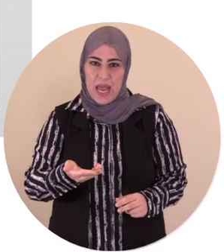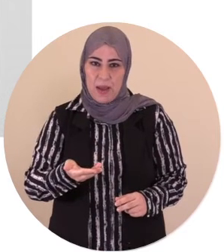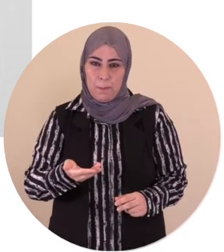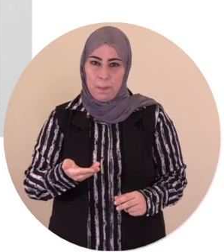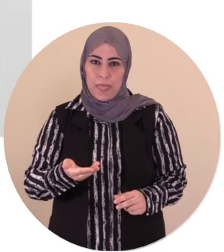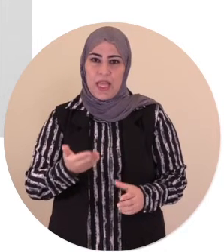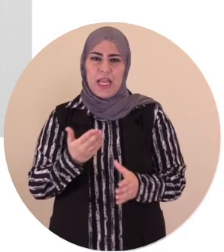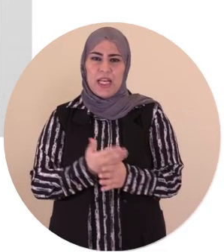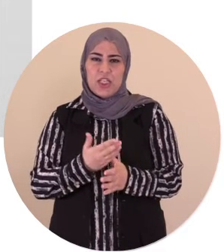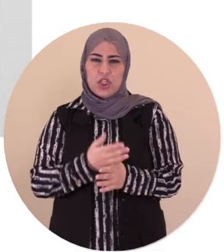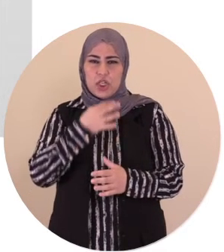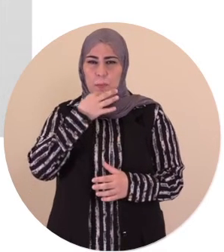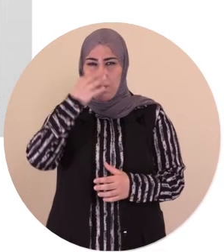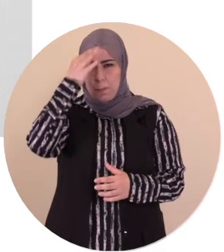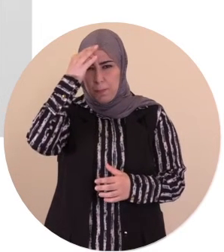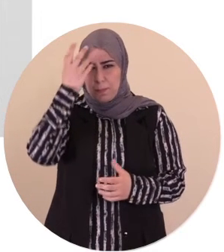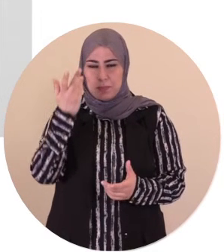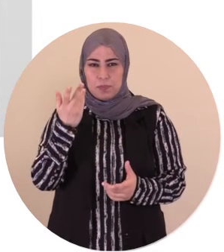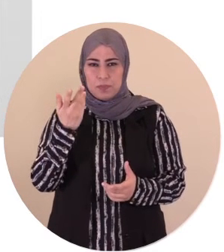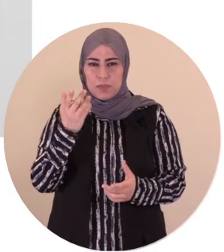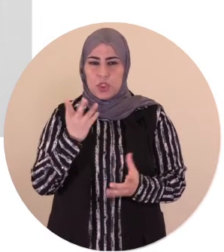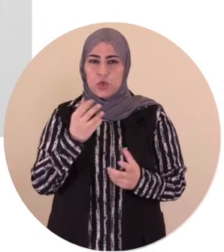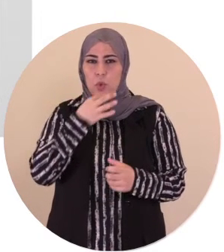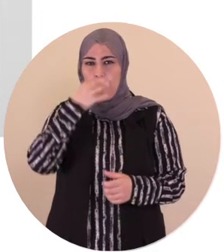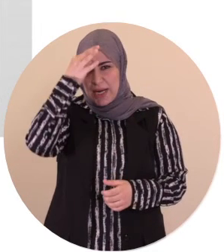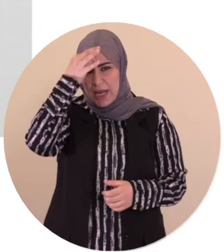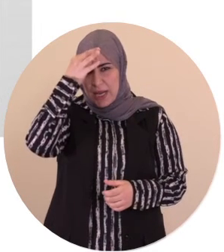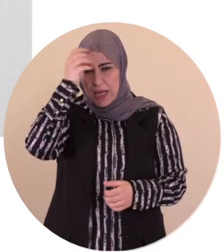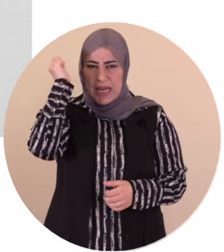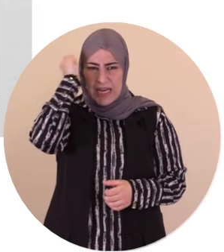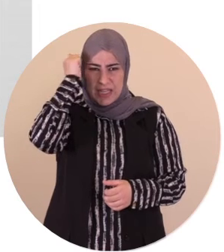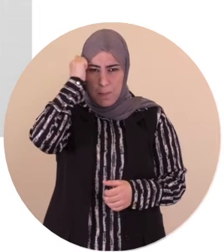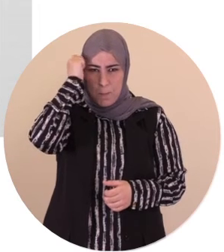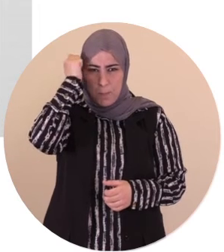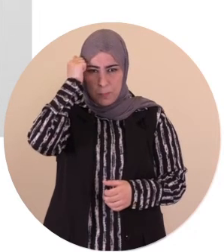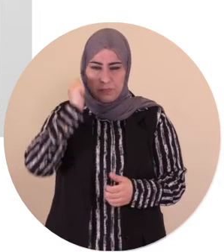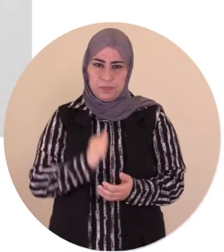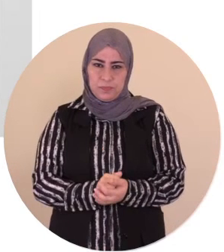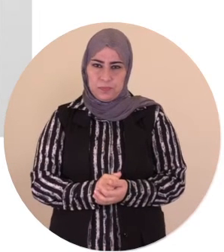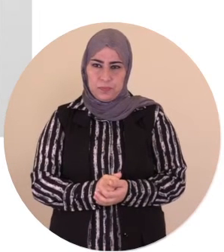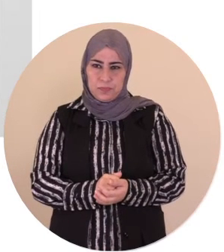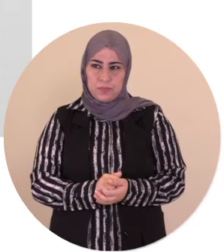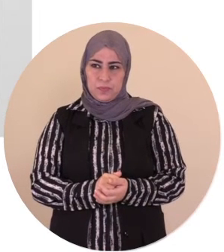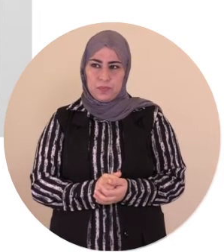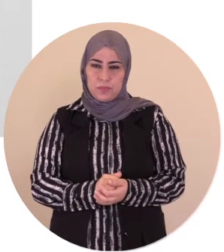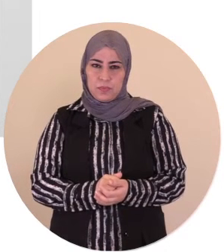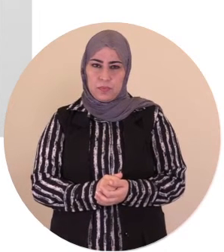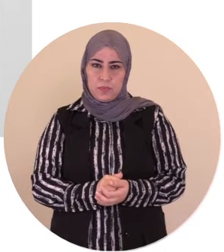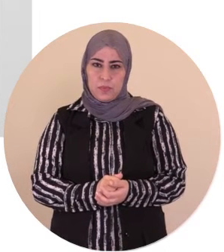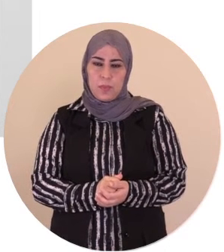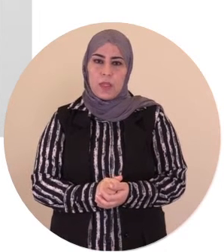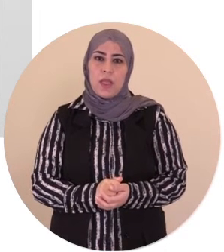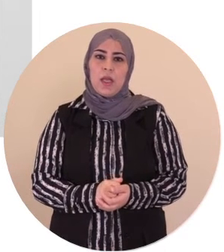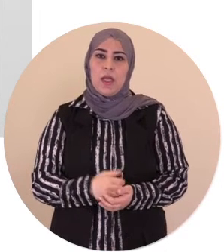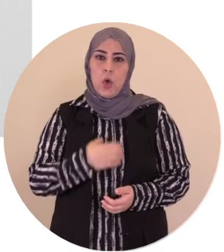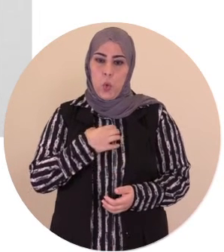we're expressing regrets about something that either happened or didn't happen in the past. If we decide to use